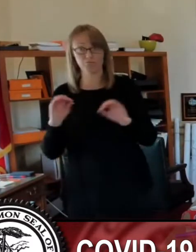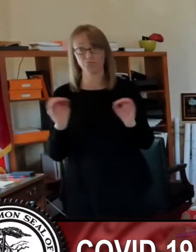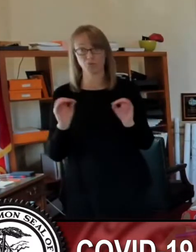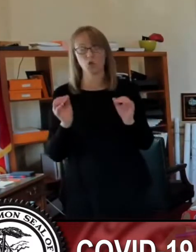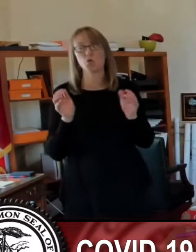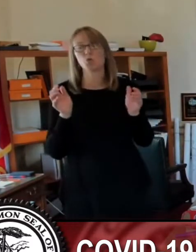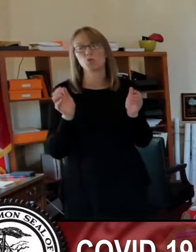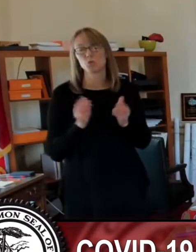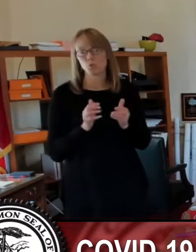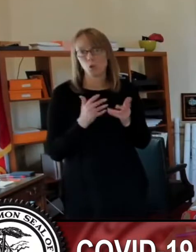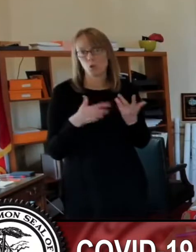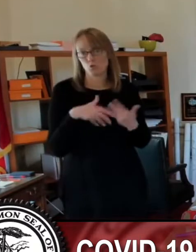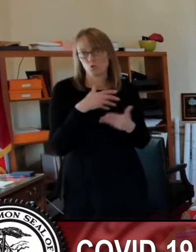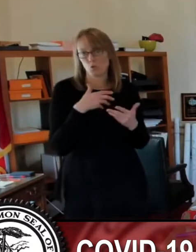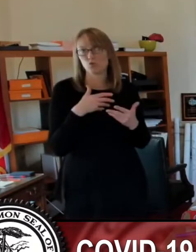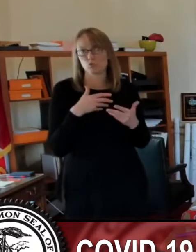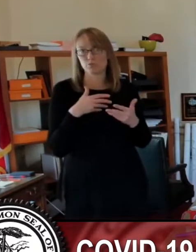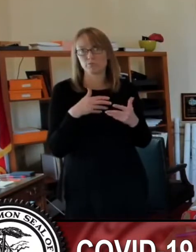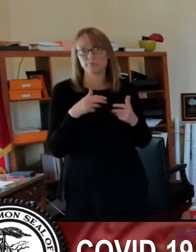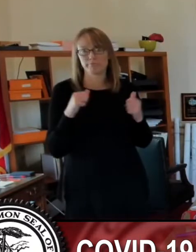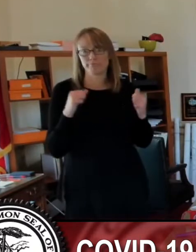know, honestly,